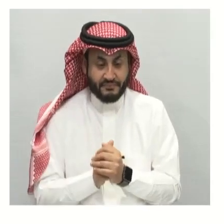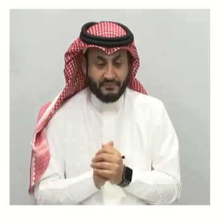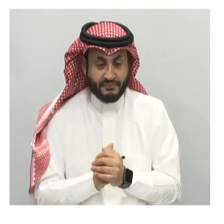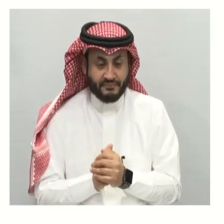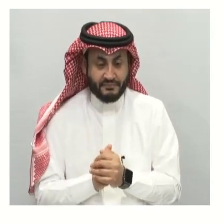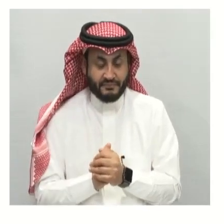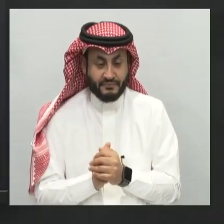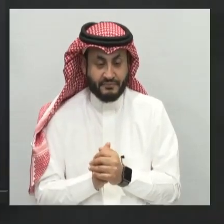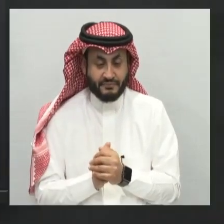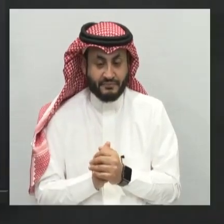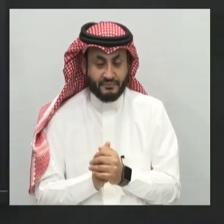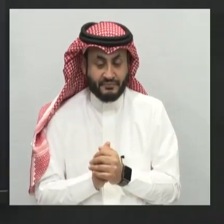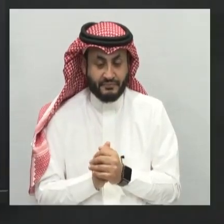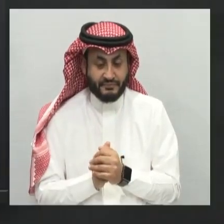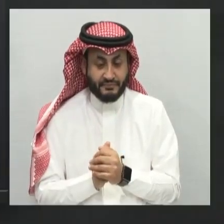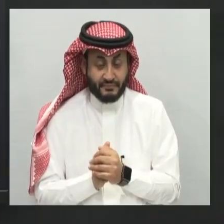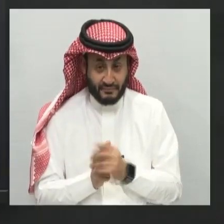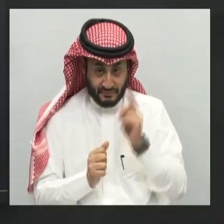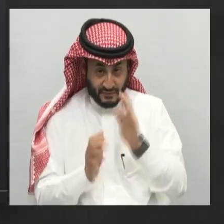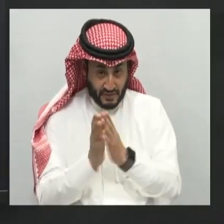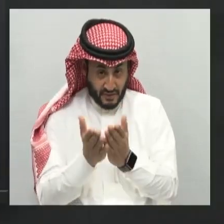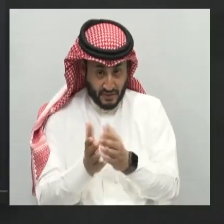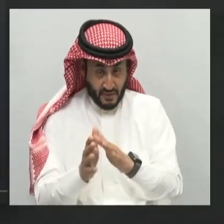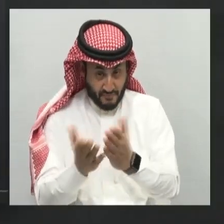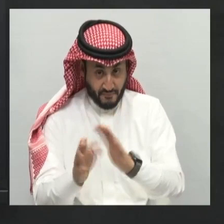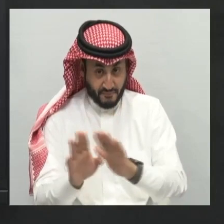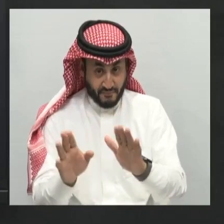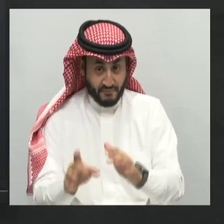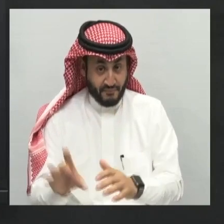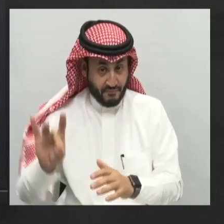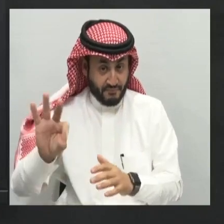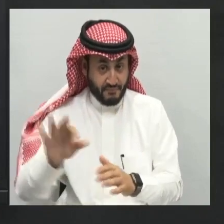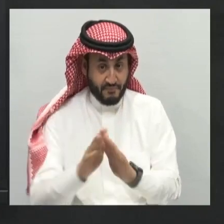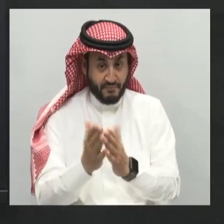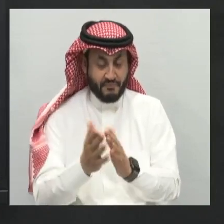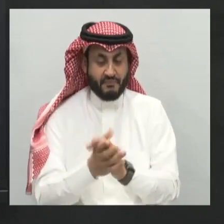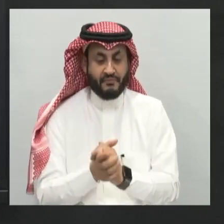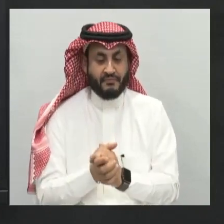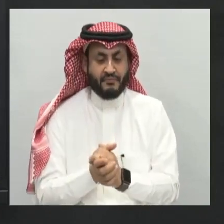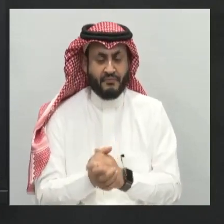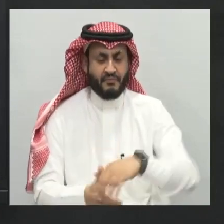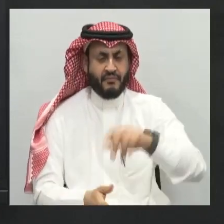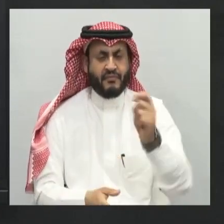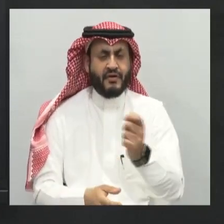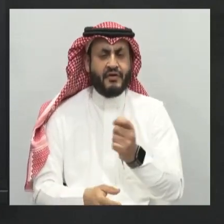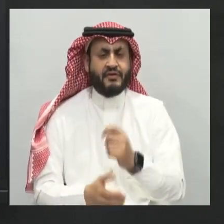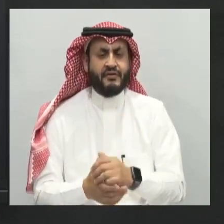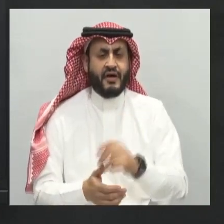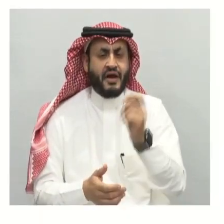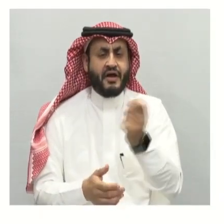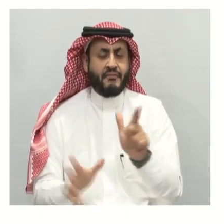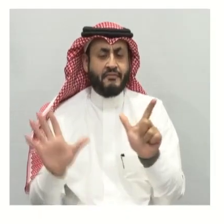Okay. Make sure that you have your books open to page 89. We're going to write the days of the